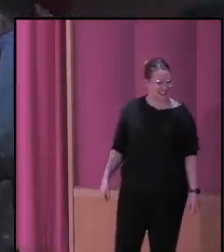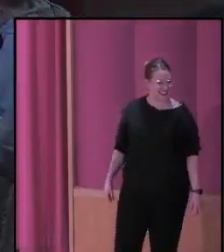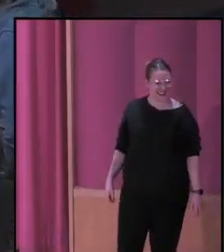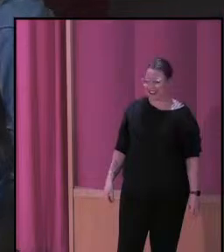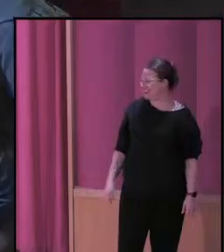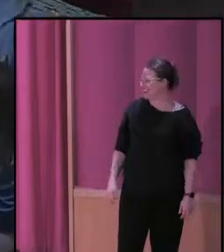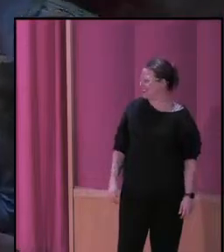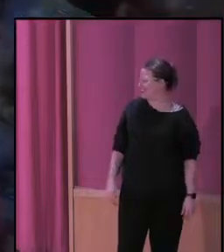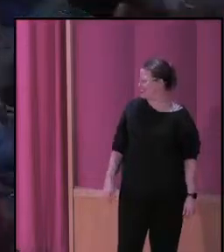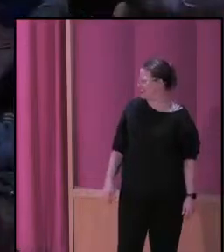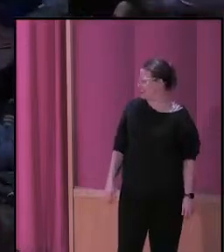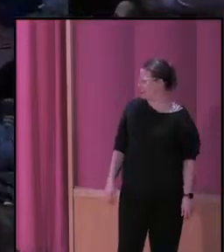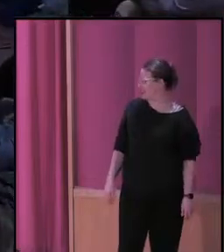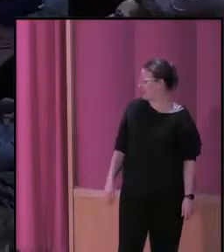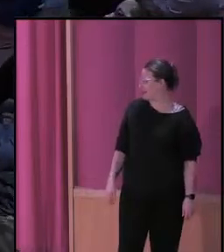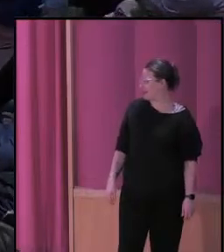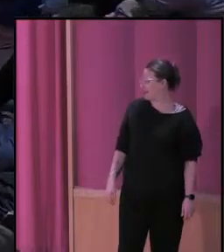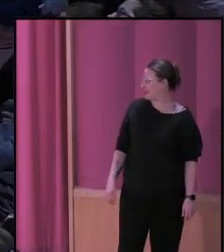All right.